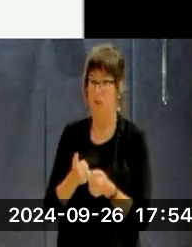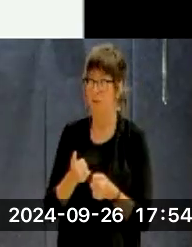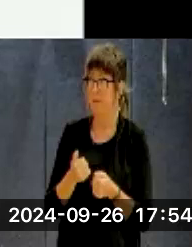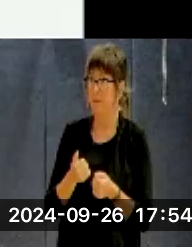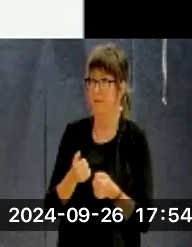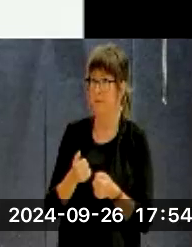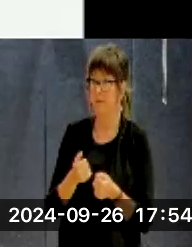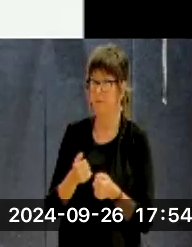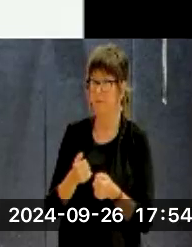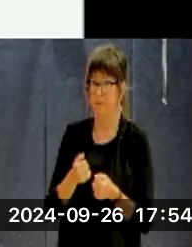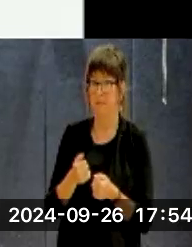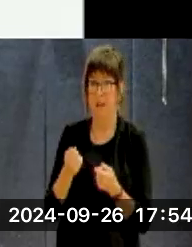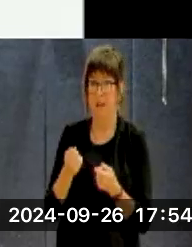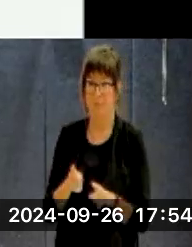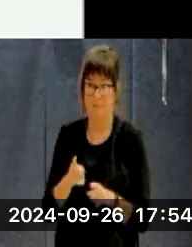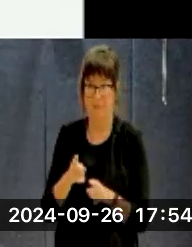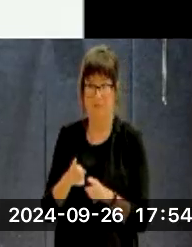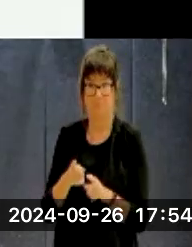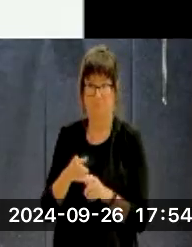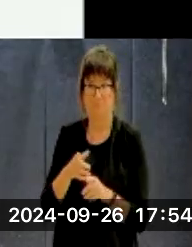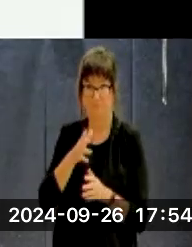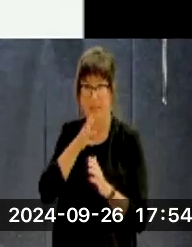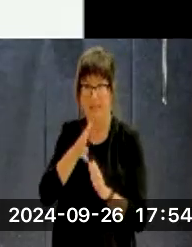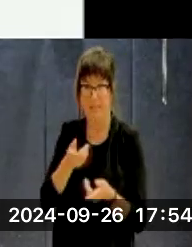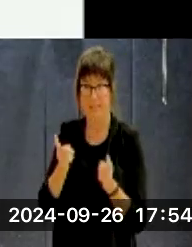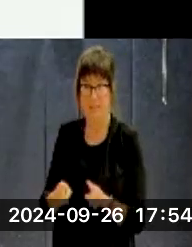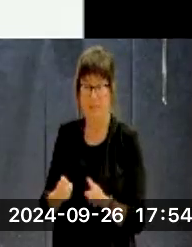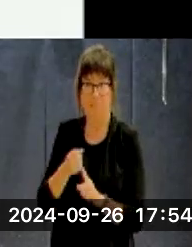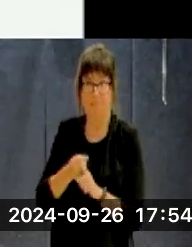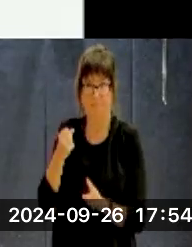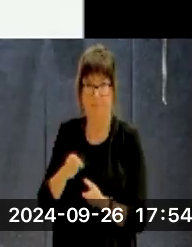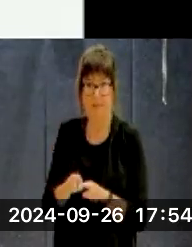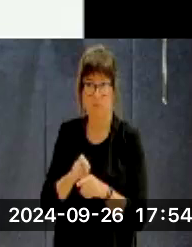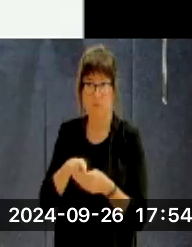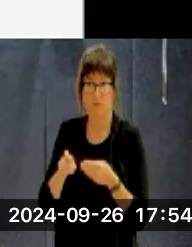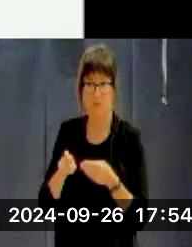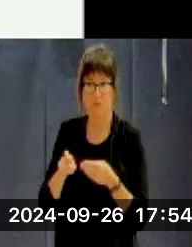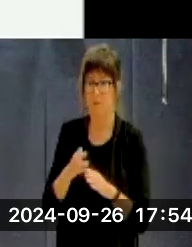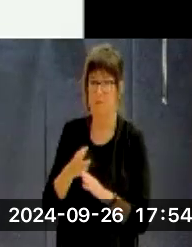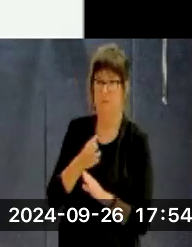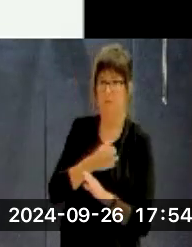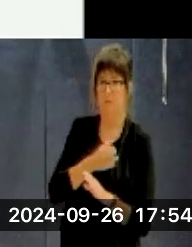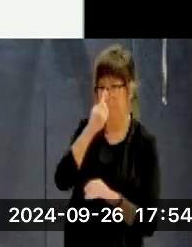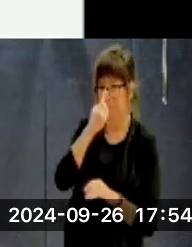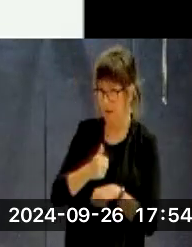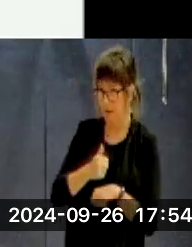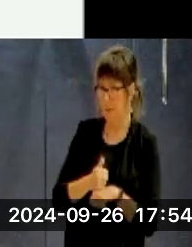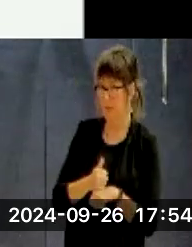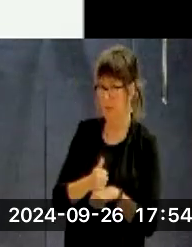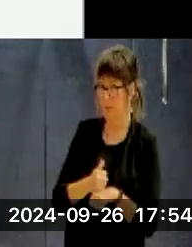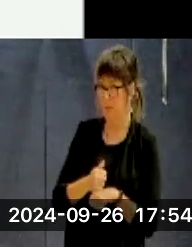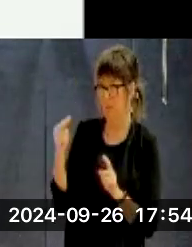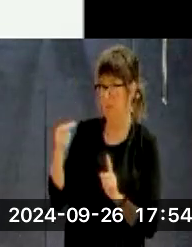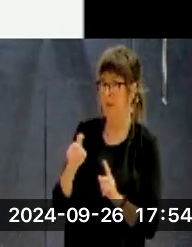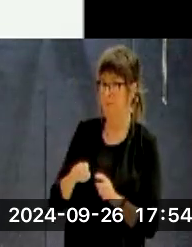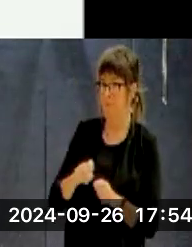in actual hate incidents or not, is a mentality that needs to change. I'm very proud to be